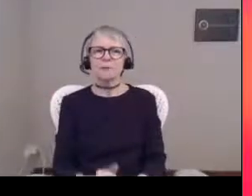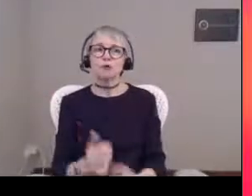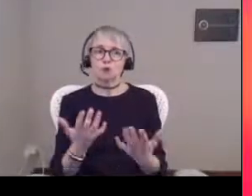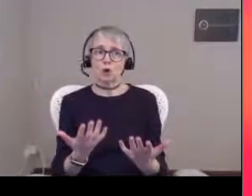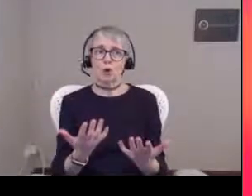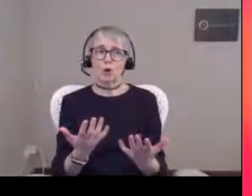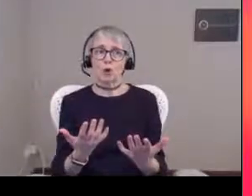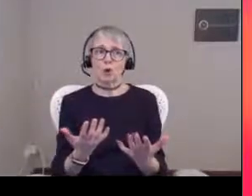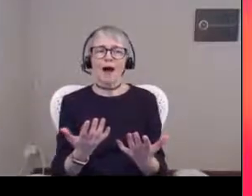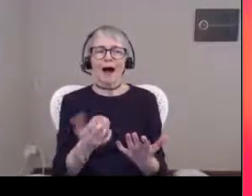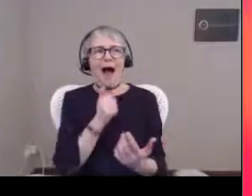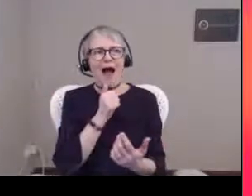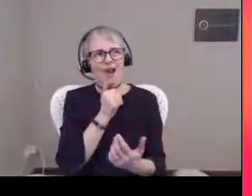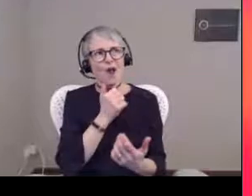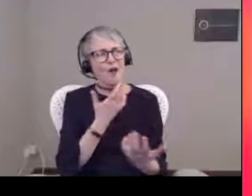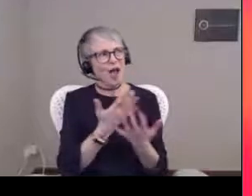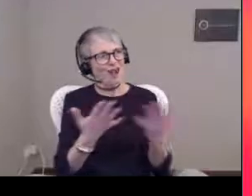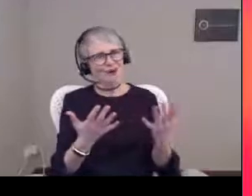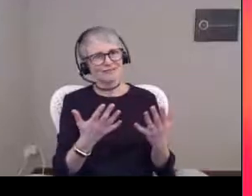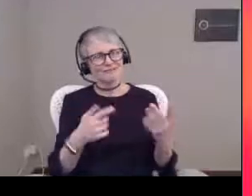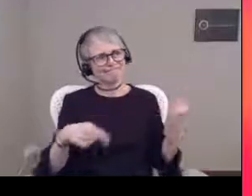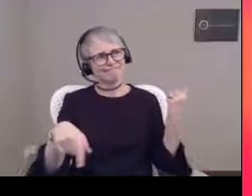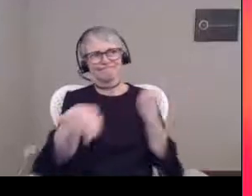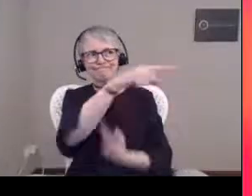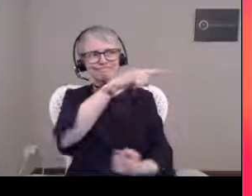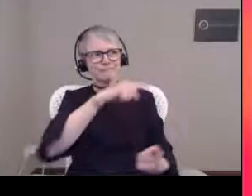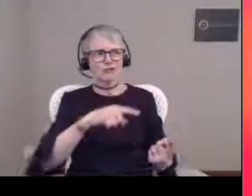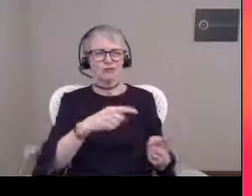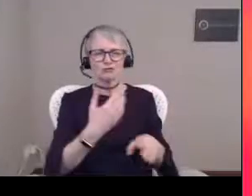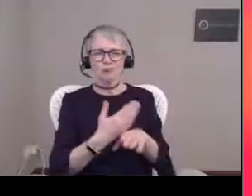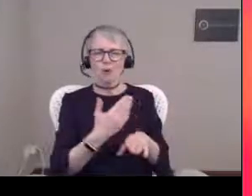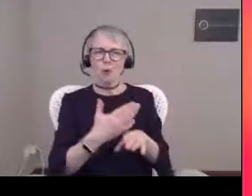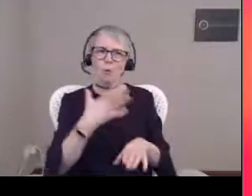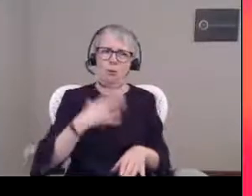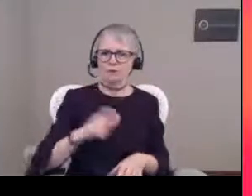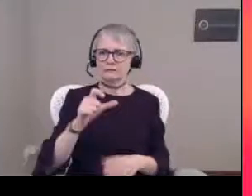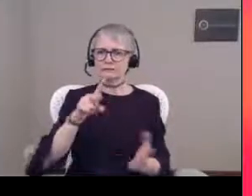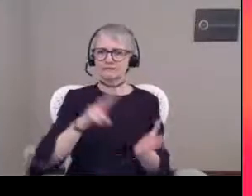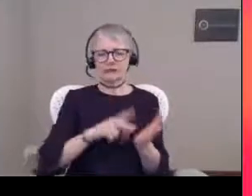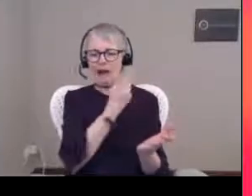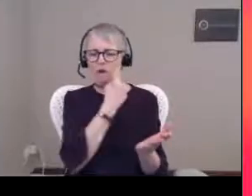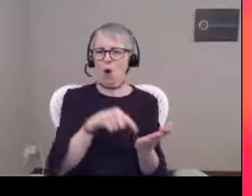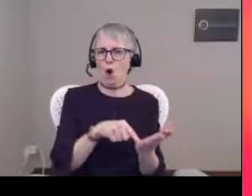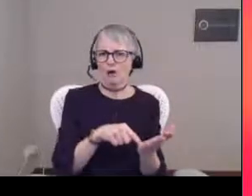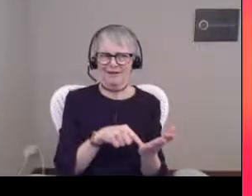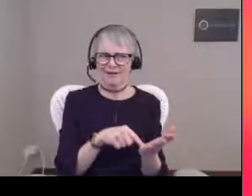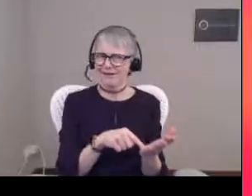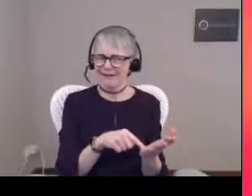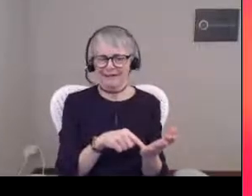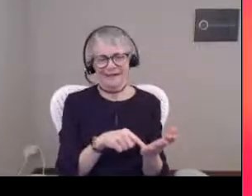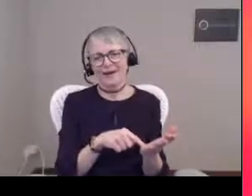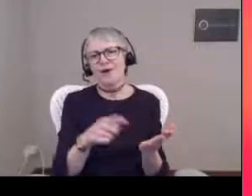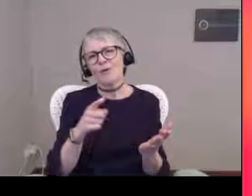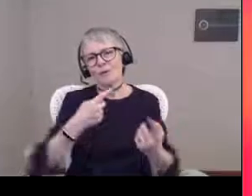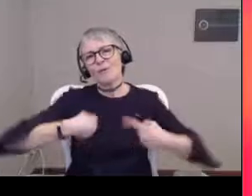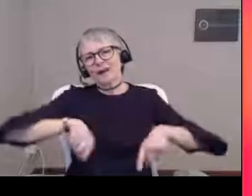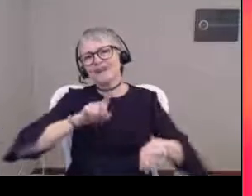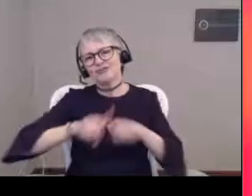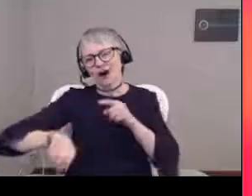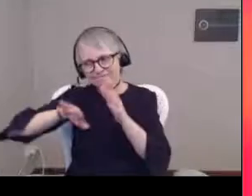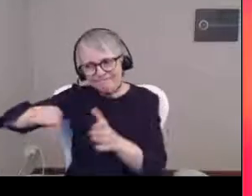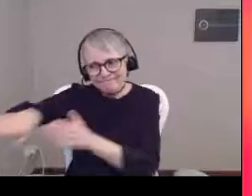okay, and that's something that we need to evolve a little bit with the time as we go through, because obviously managers still want to see a certain